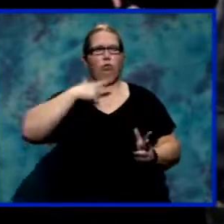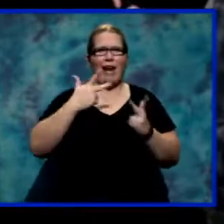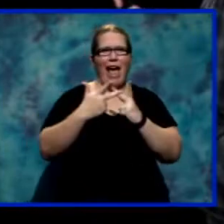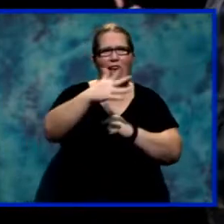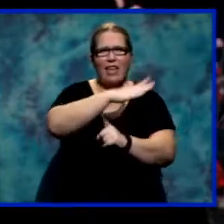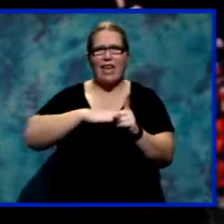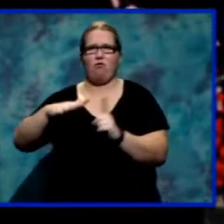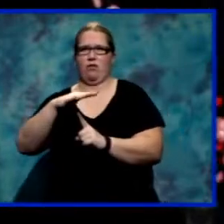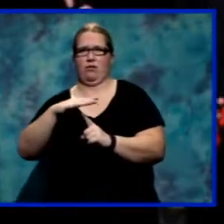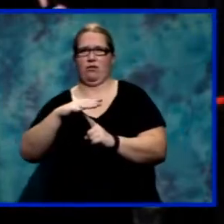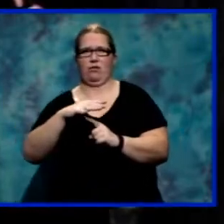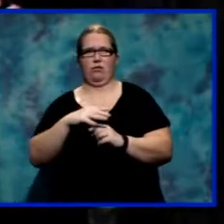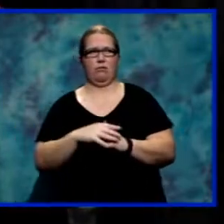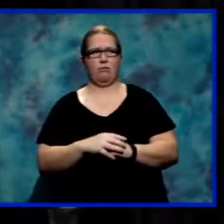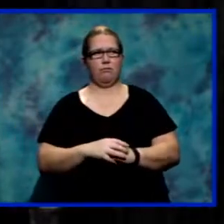and